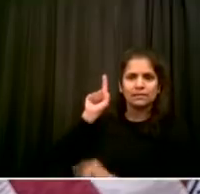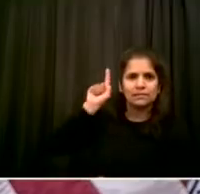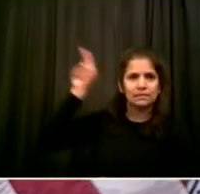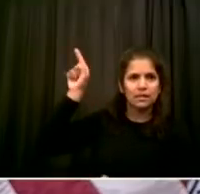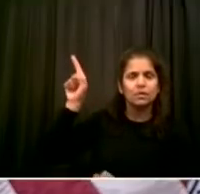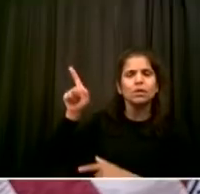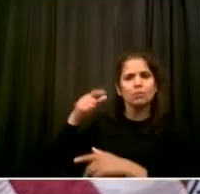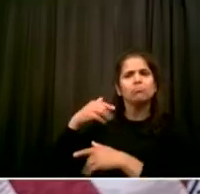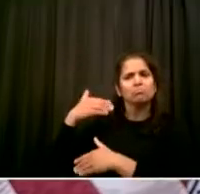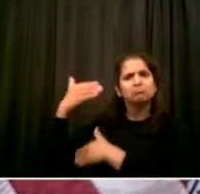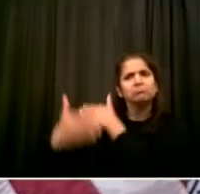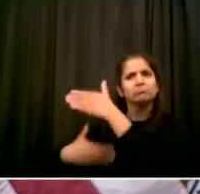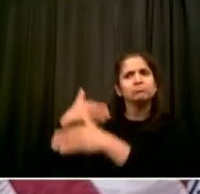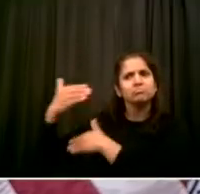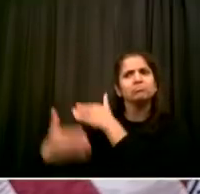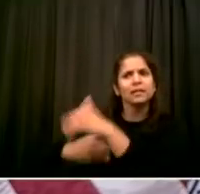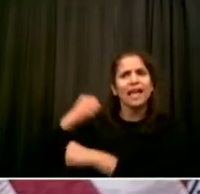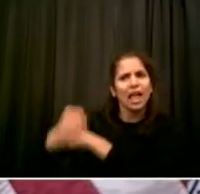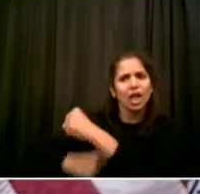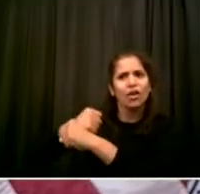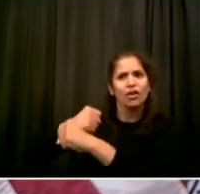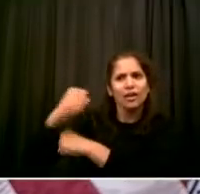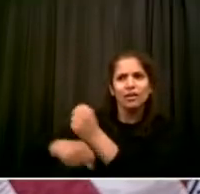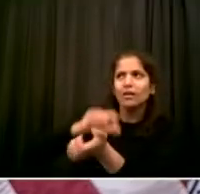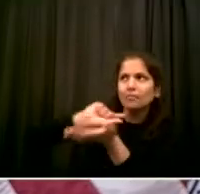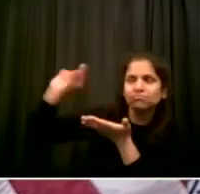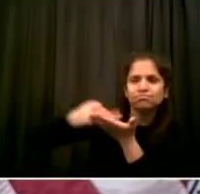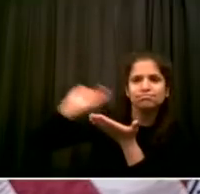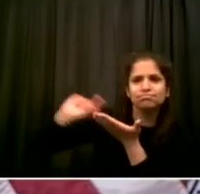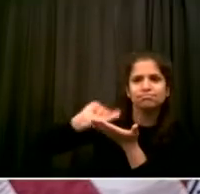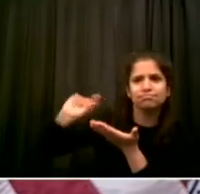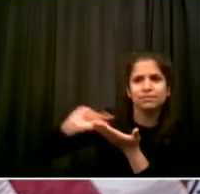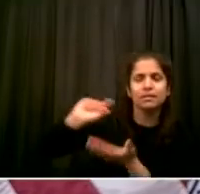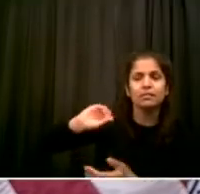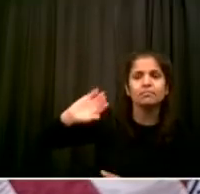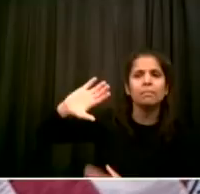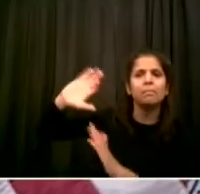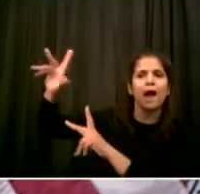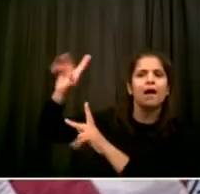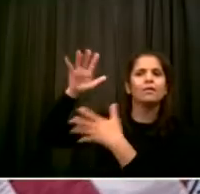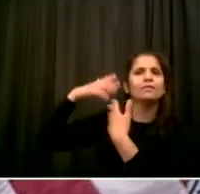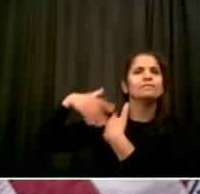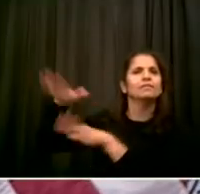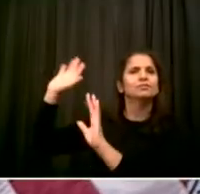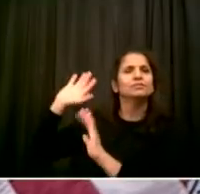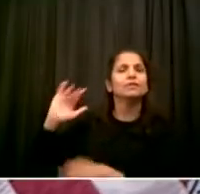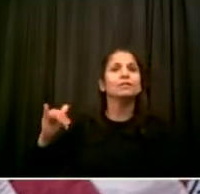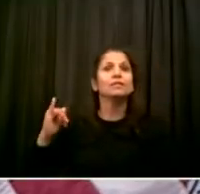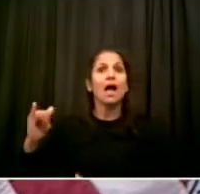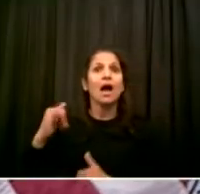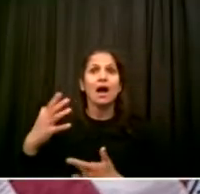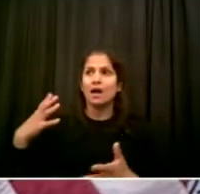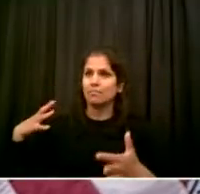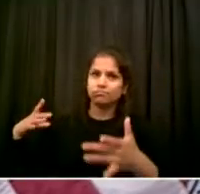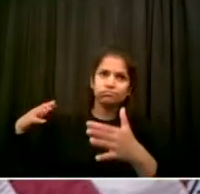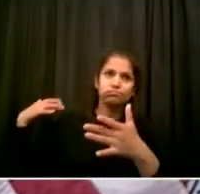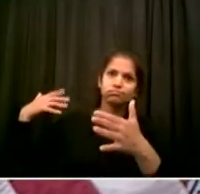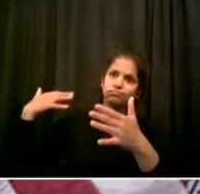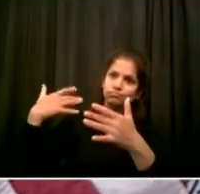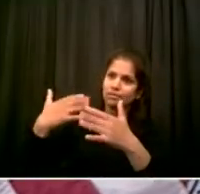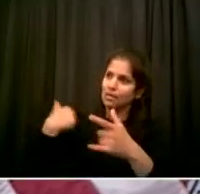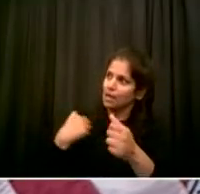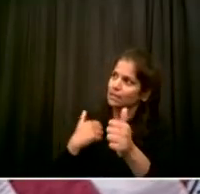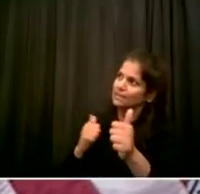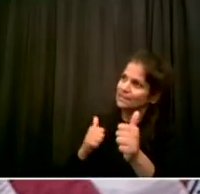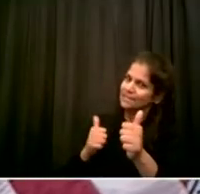history of New York City. That's where we were in February. That recently. because this city has been smart in its